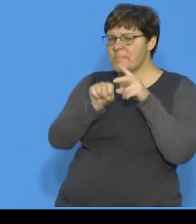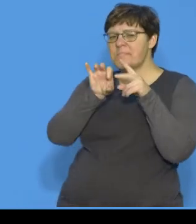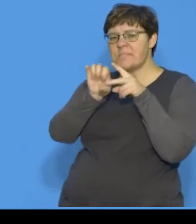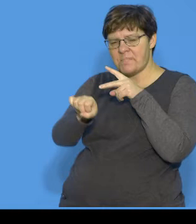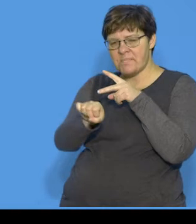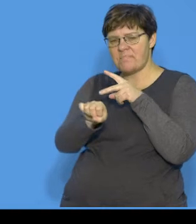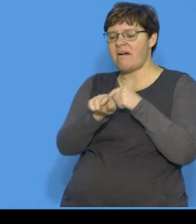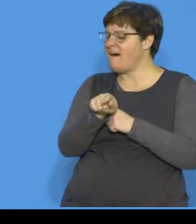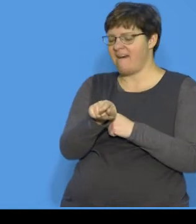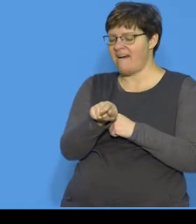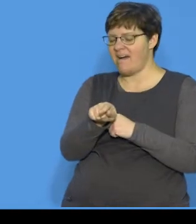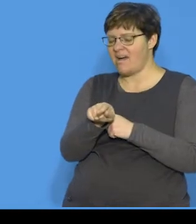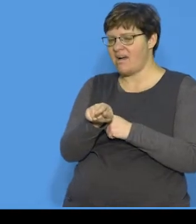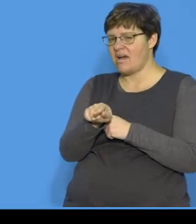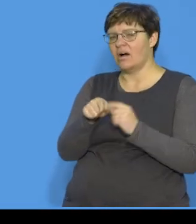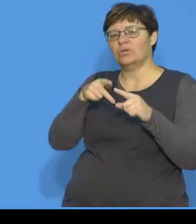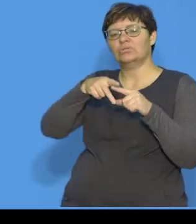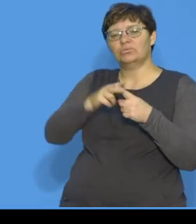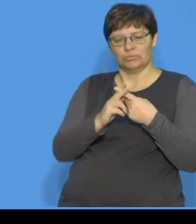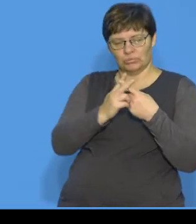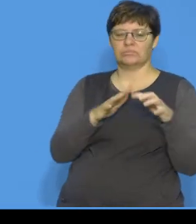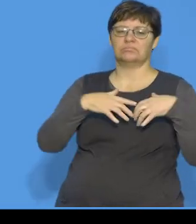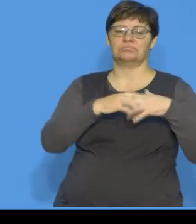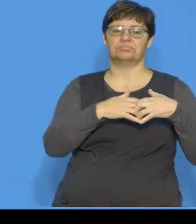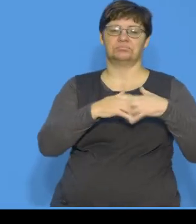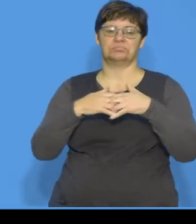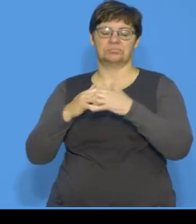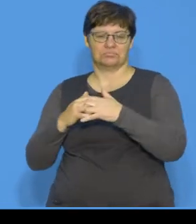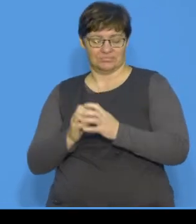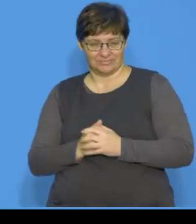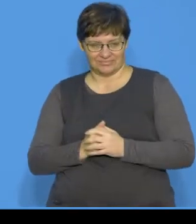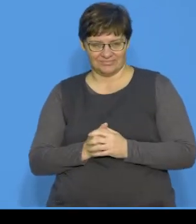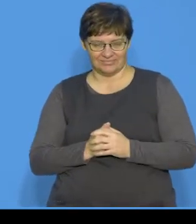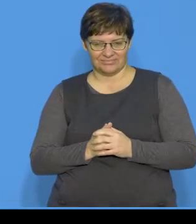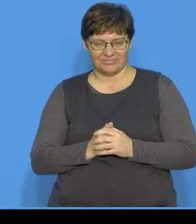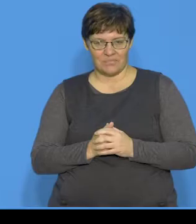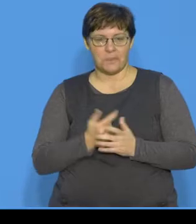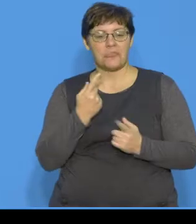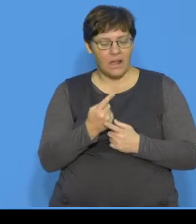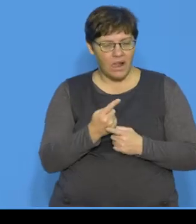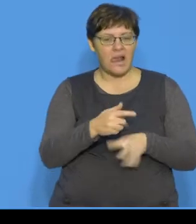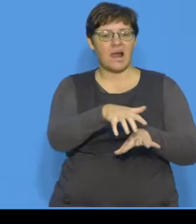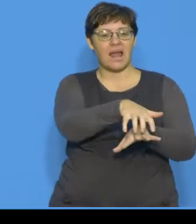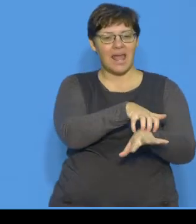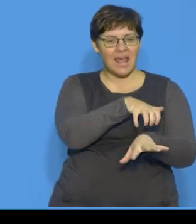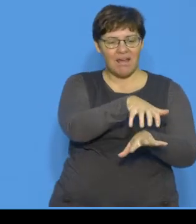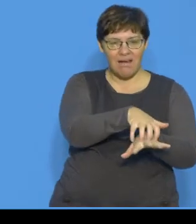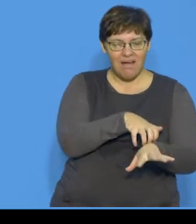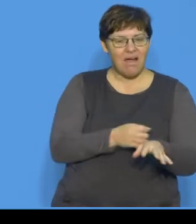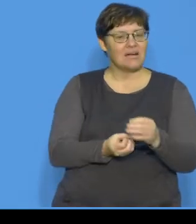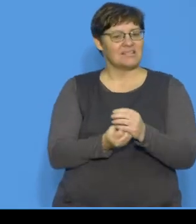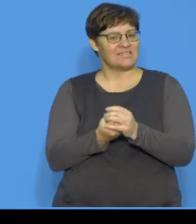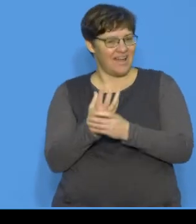of making tools. And of course, agriculture started. They could